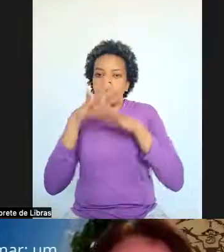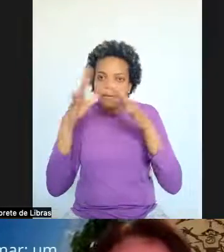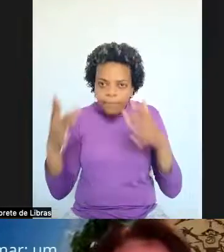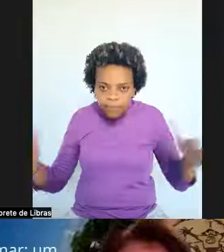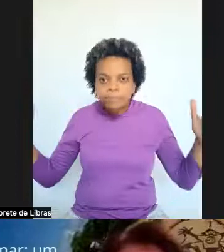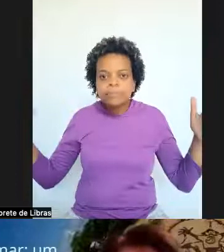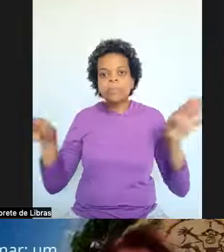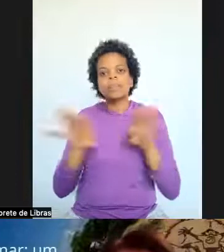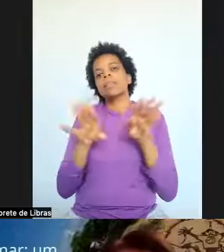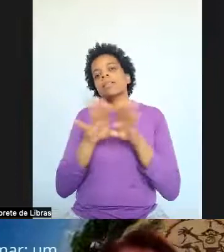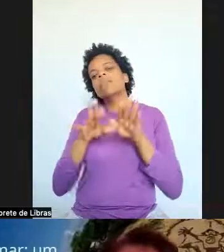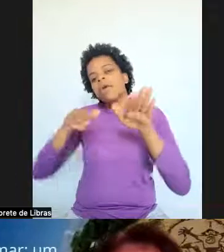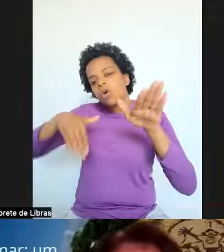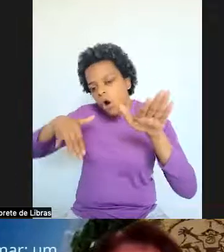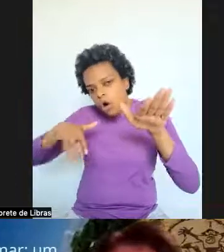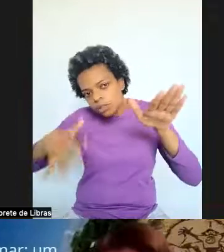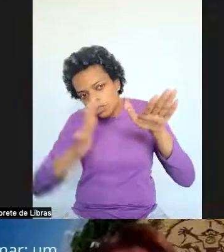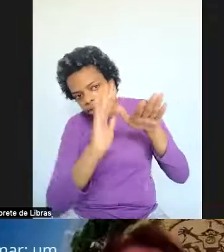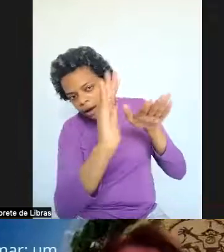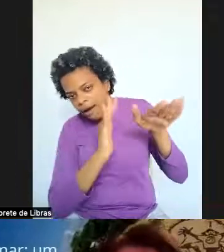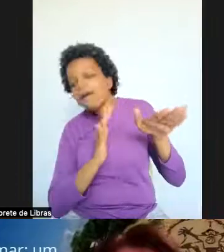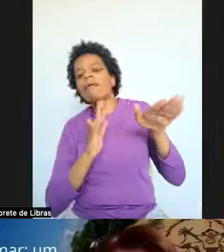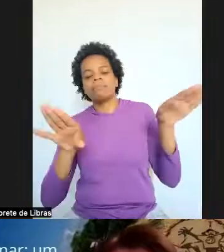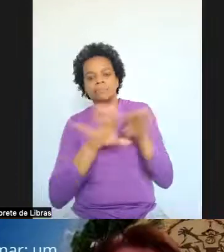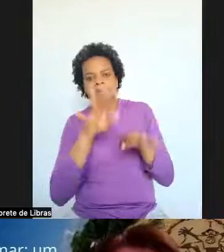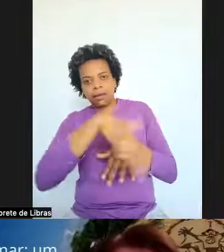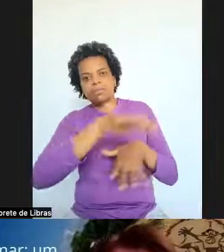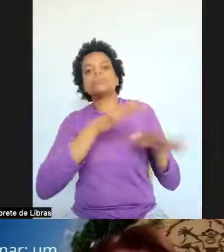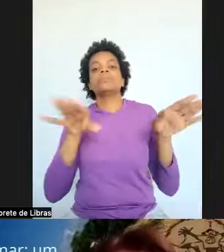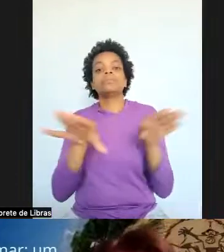marine and coastal species and environments.